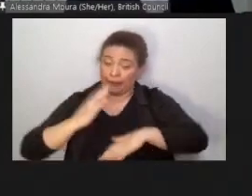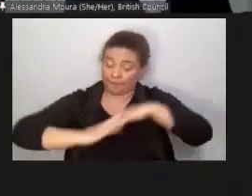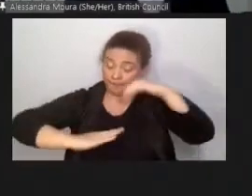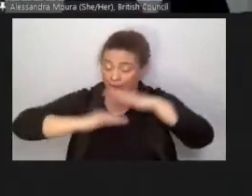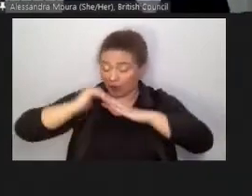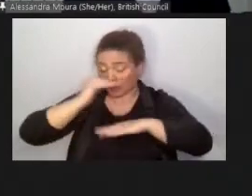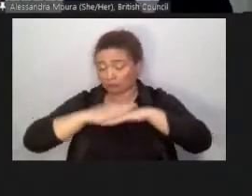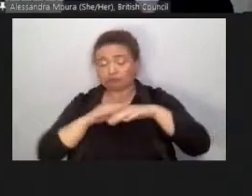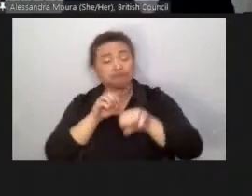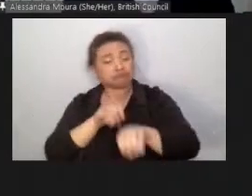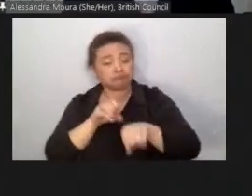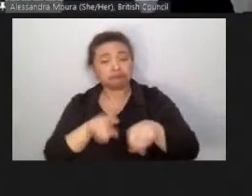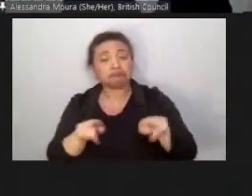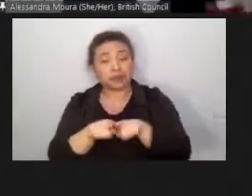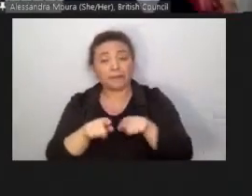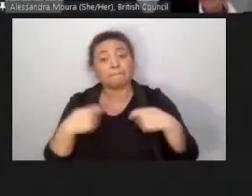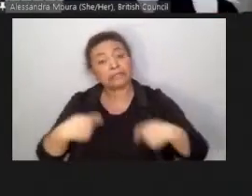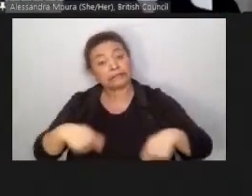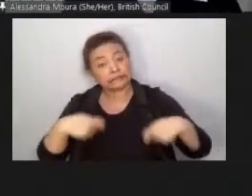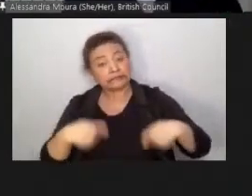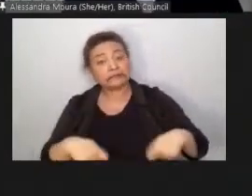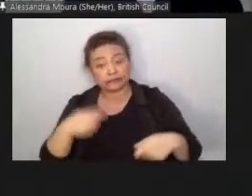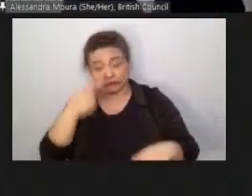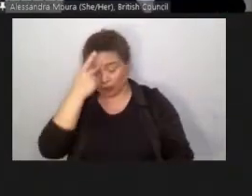that you're aware of, but you need to develop.